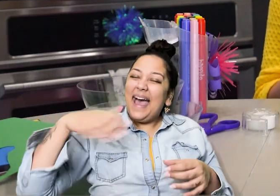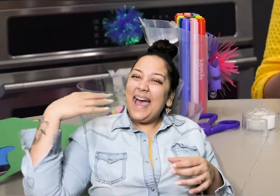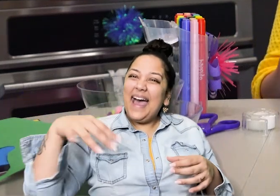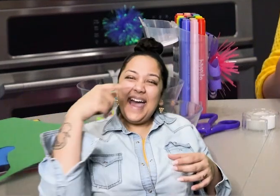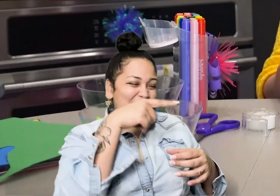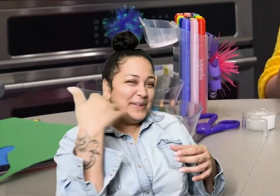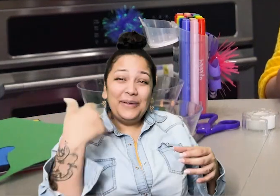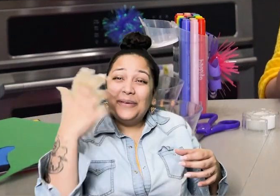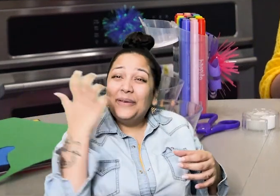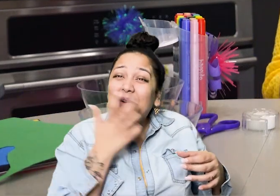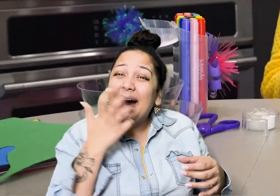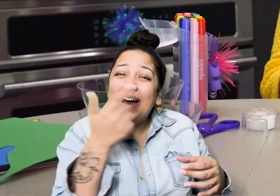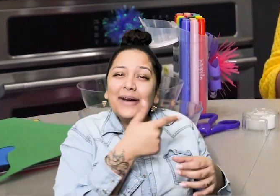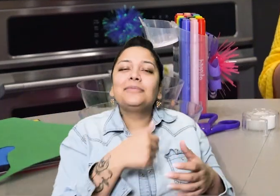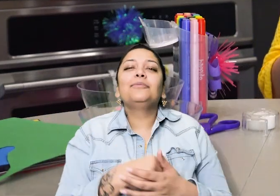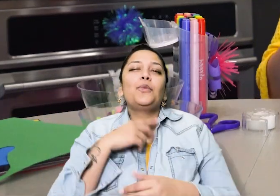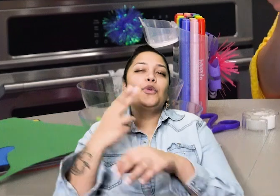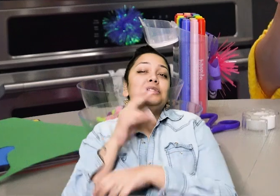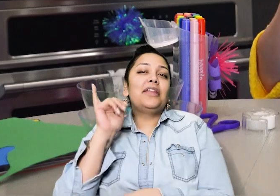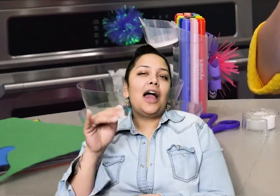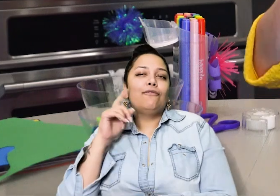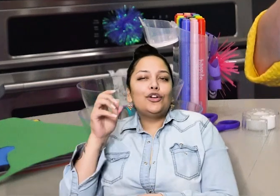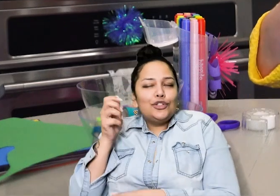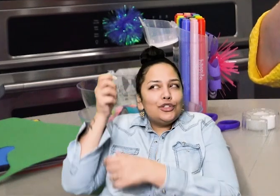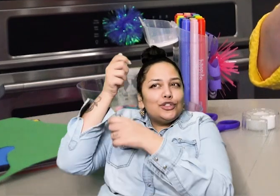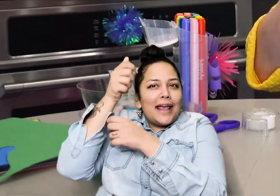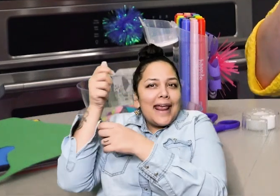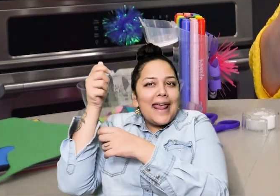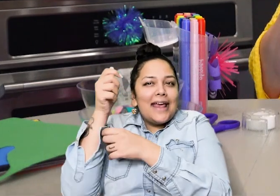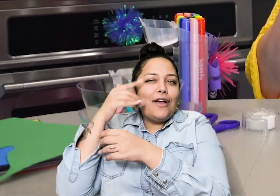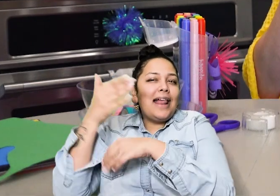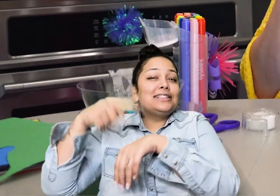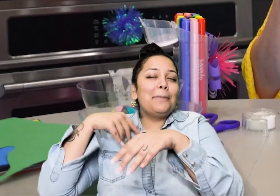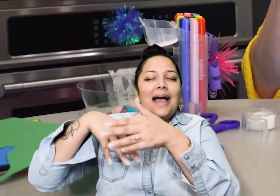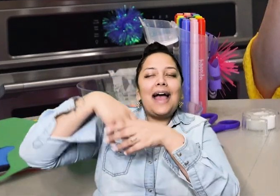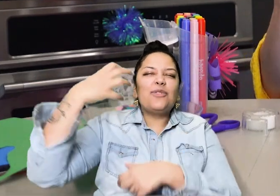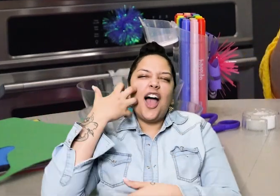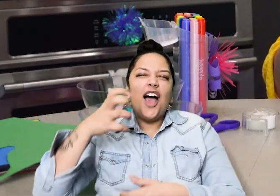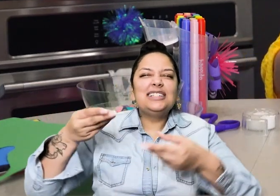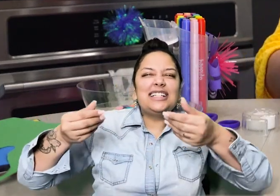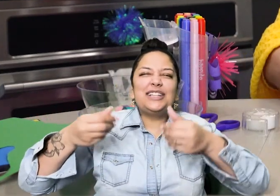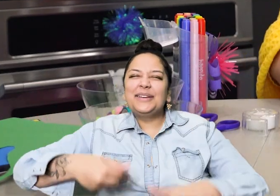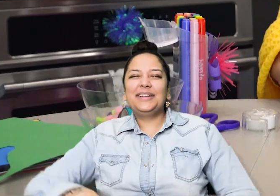hands. Wow. I might even use this for shade next time I'm out in the hot desert sun.